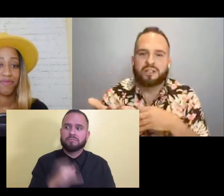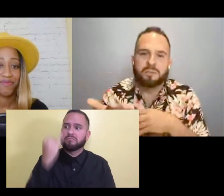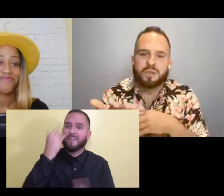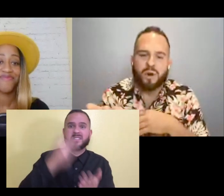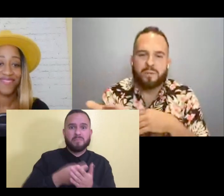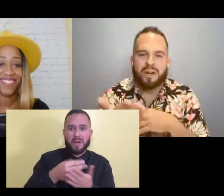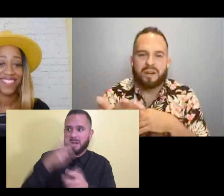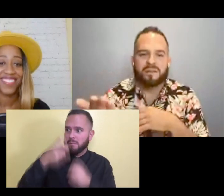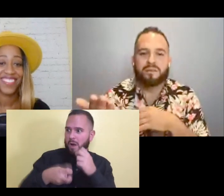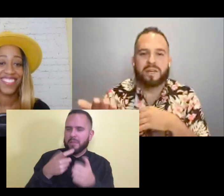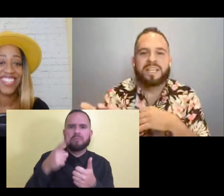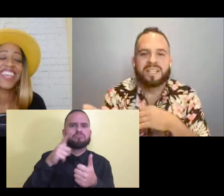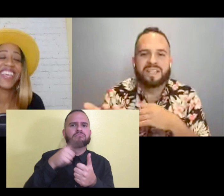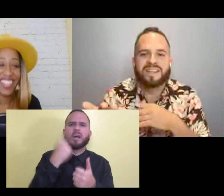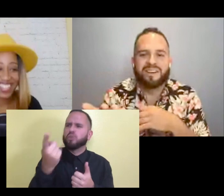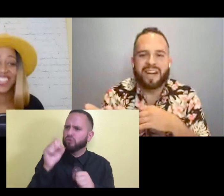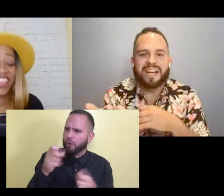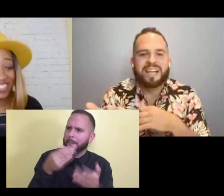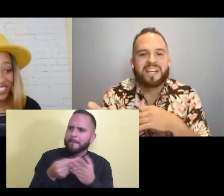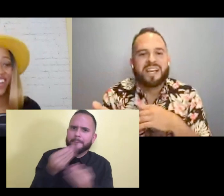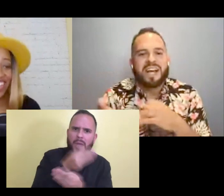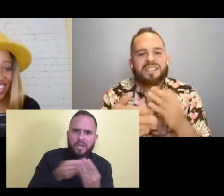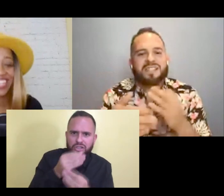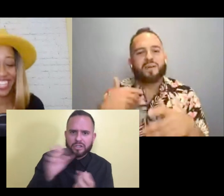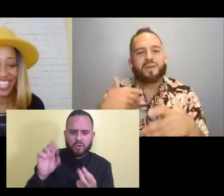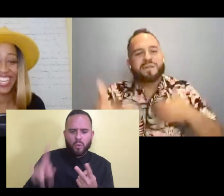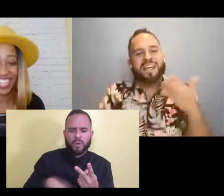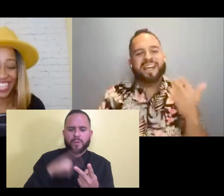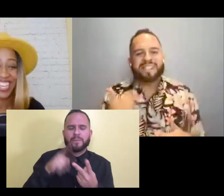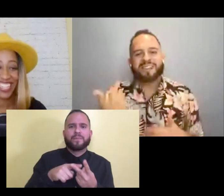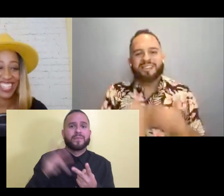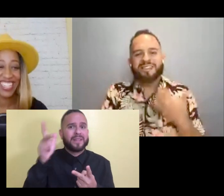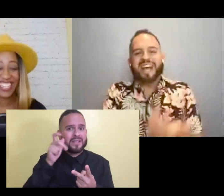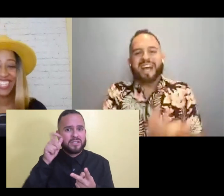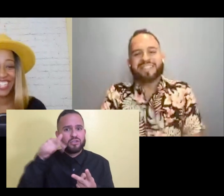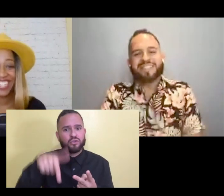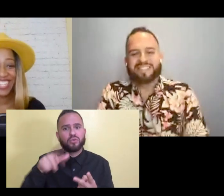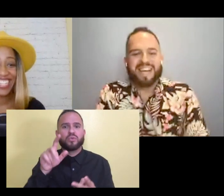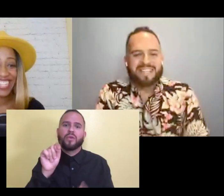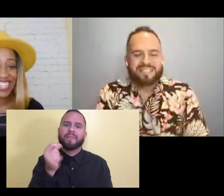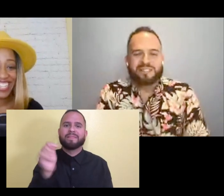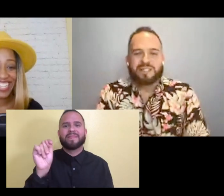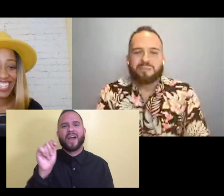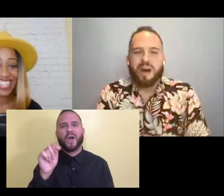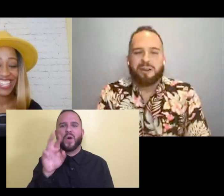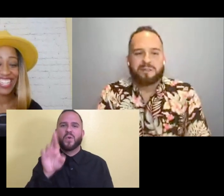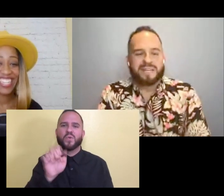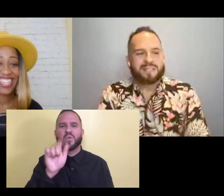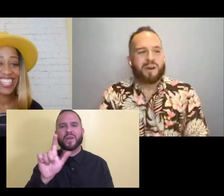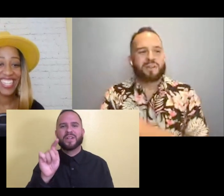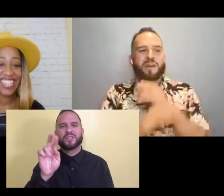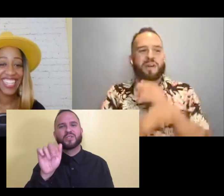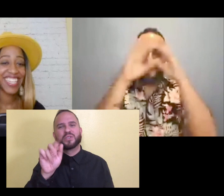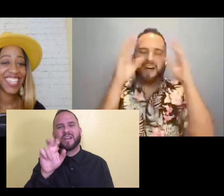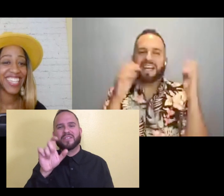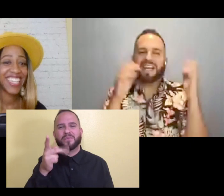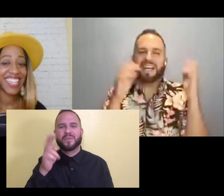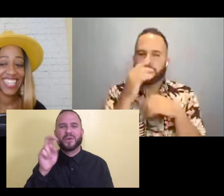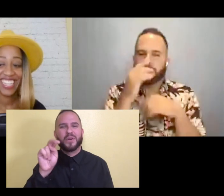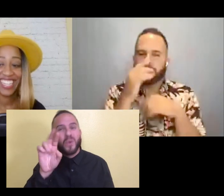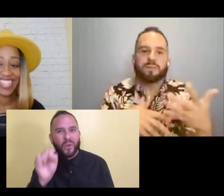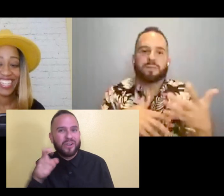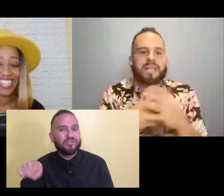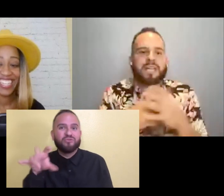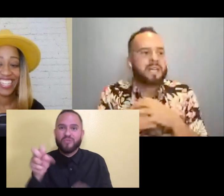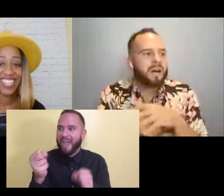a trip to Guatemala for free. Okay. That's And so what right. I'm saying is, there's answers. There's answers to your problems. Like don't block it out. If